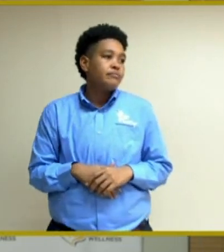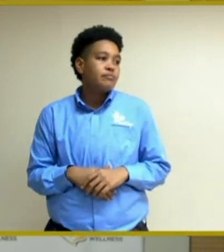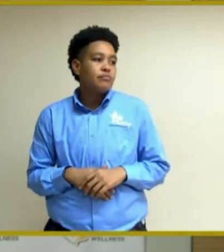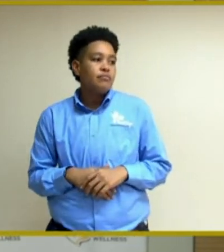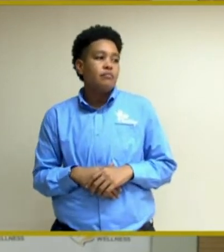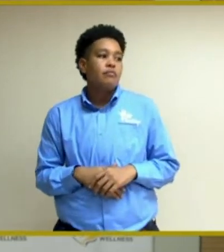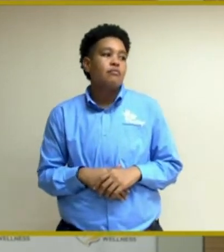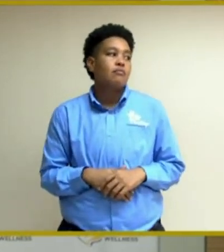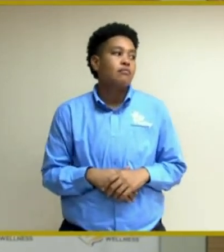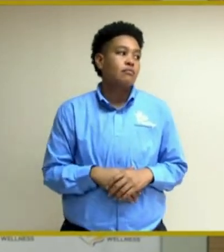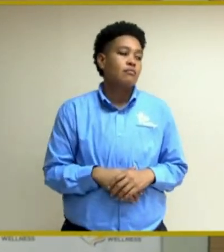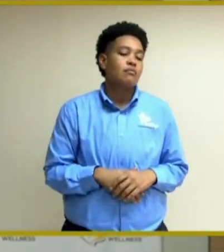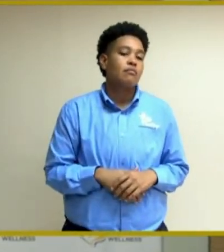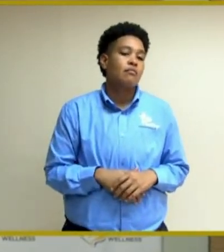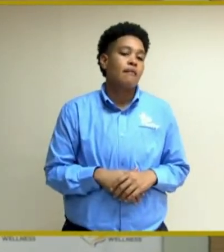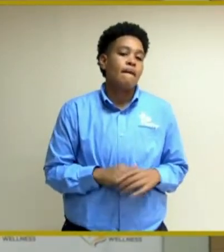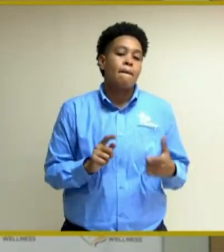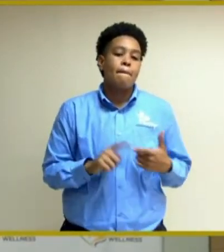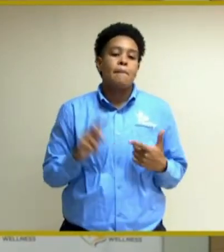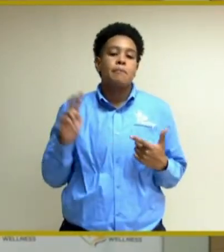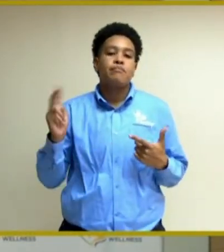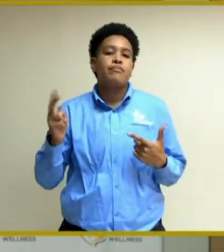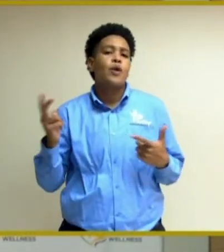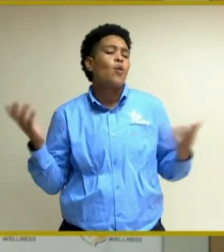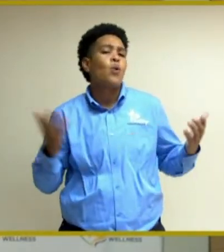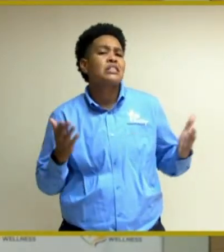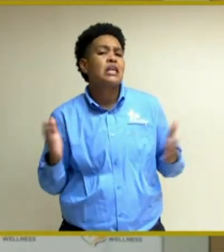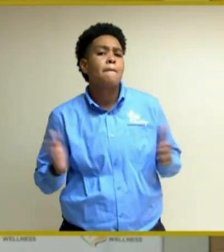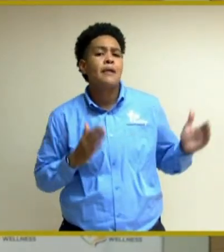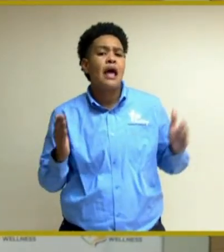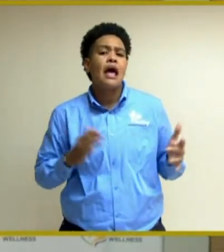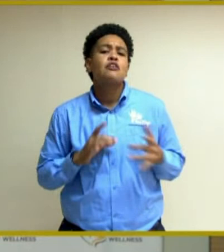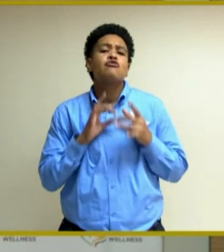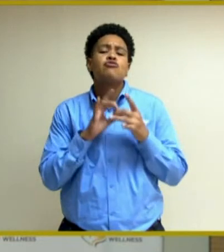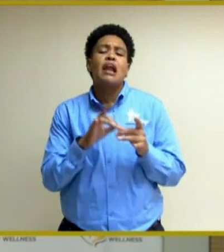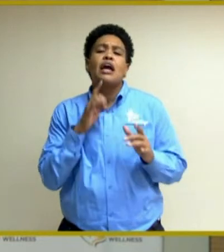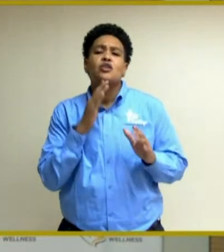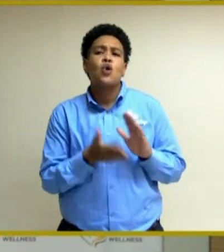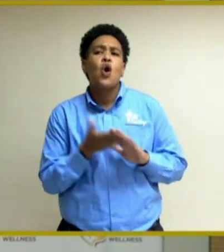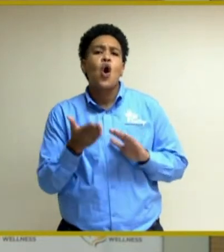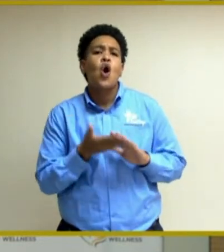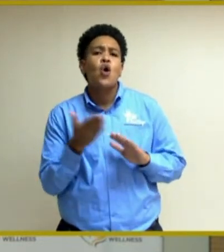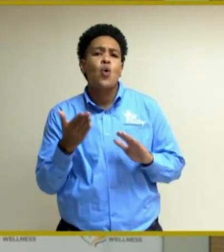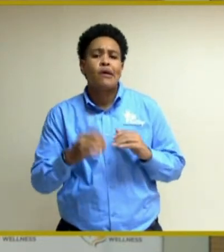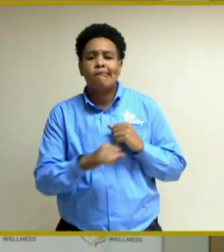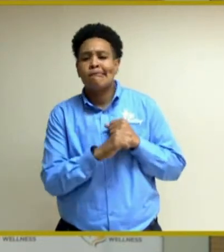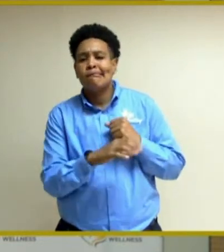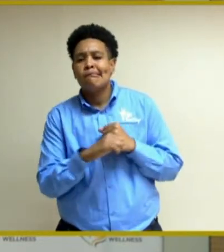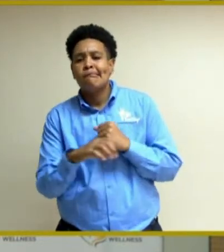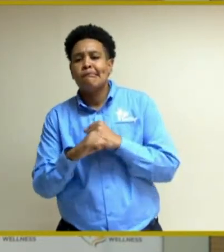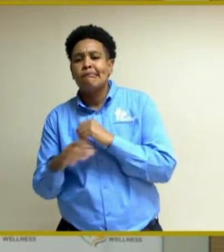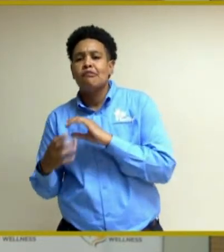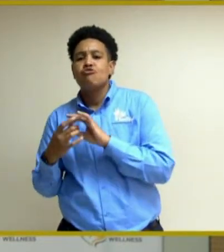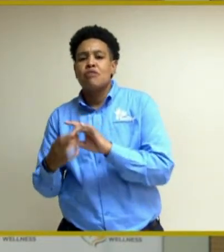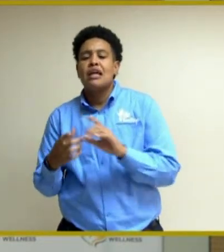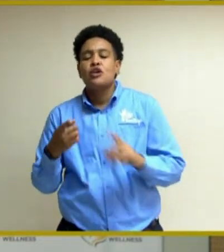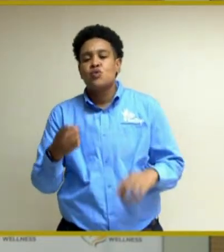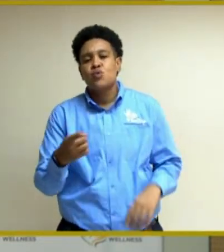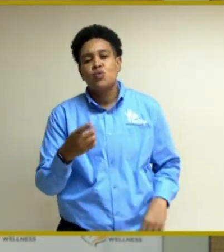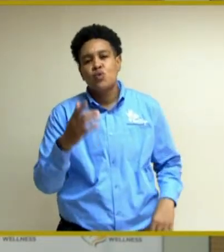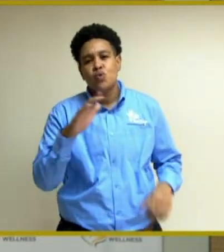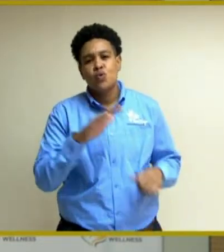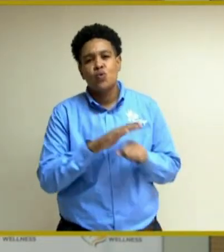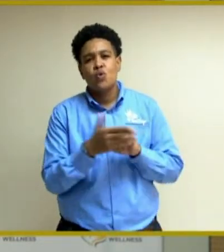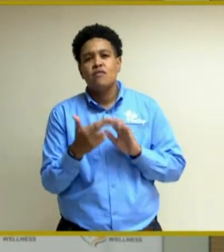what is the plan in terms of ongoing public education regarding